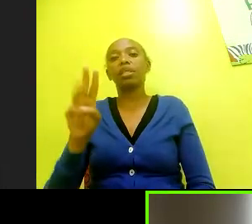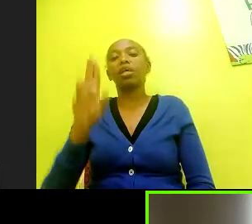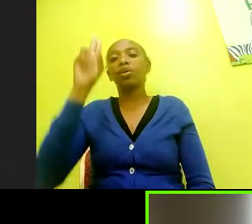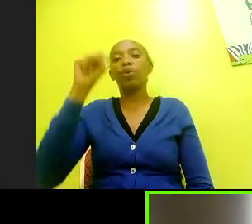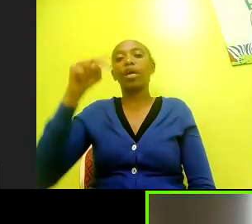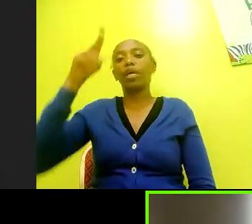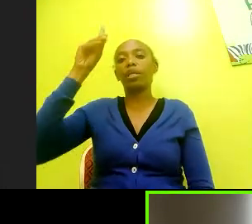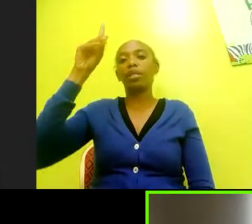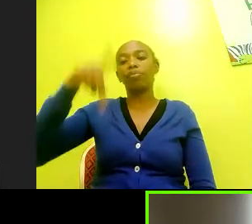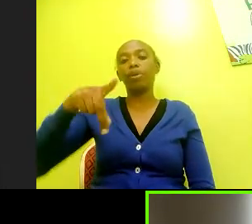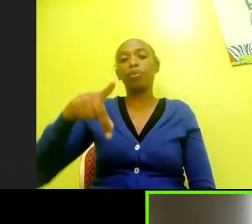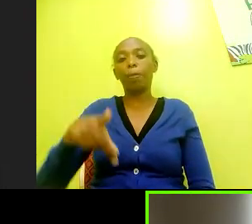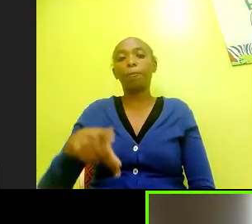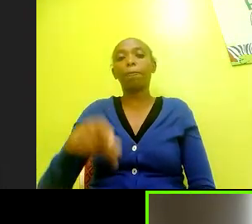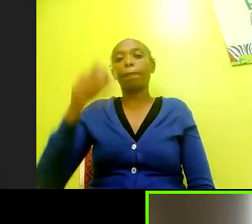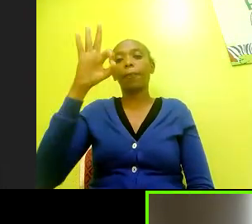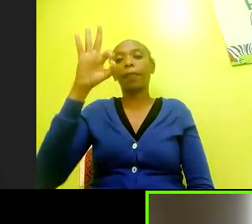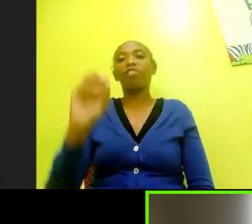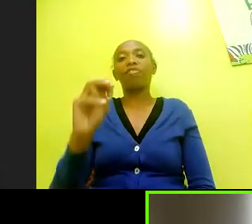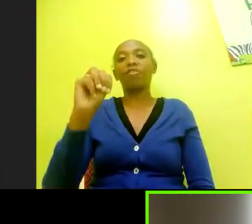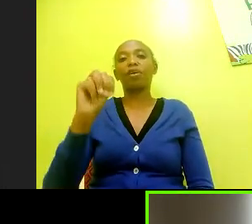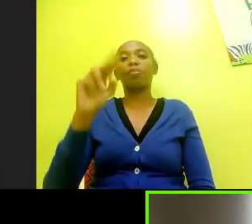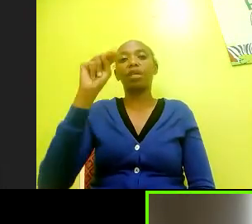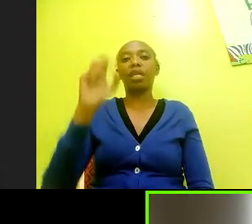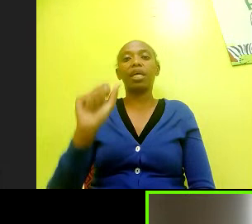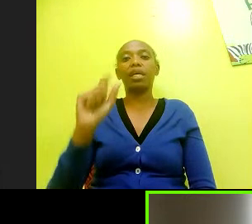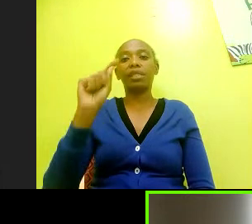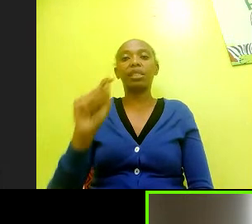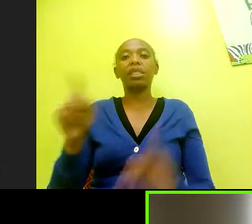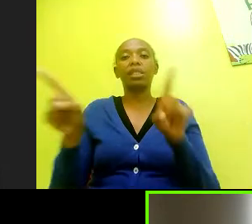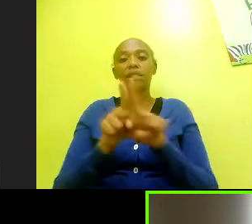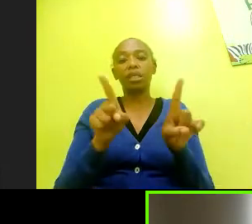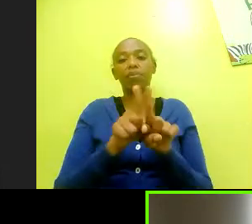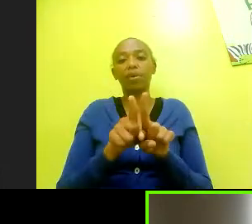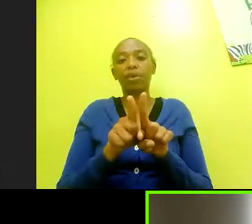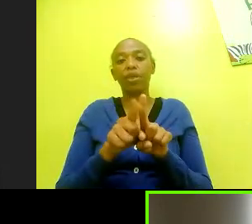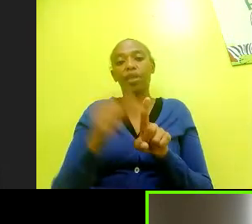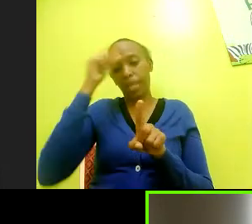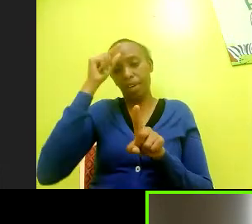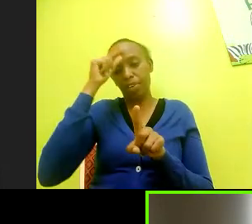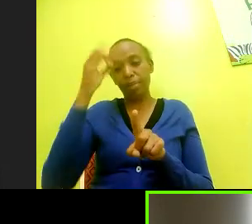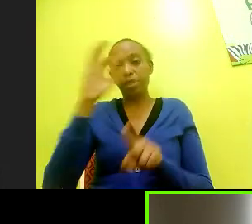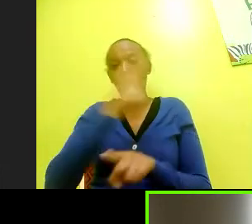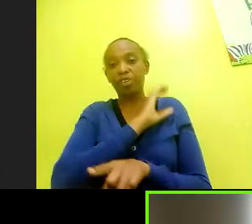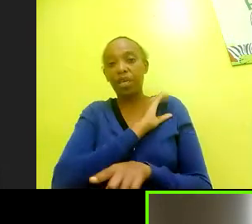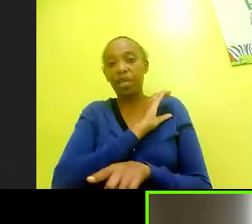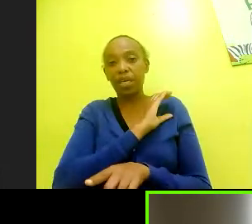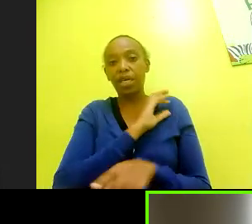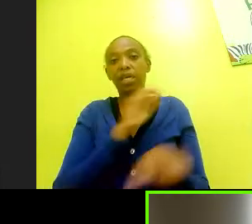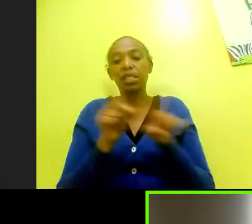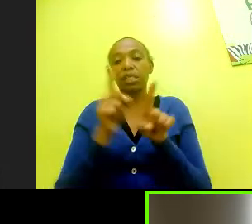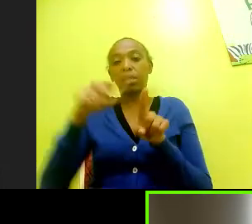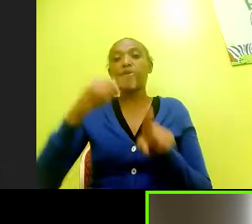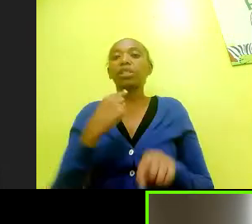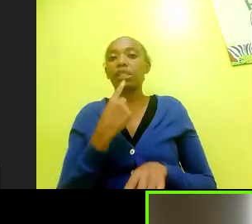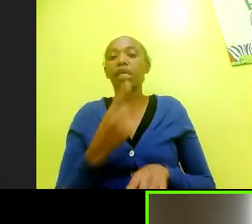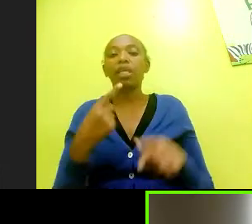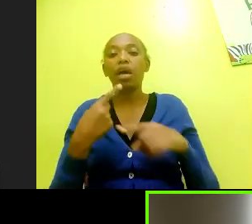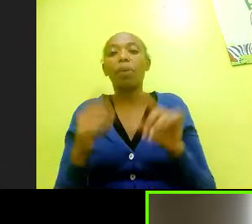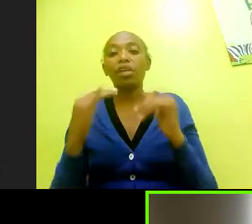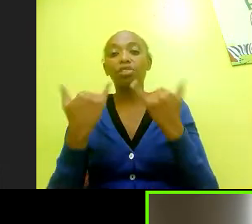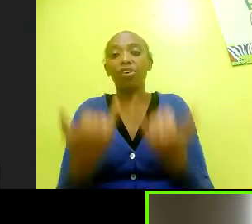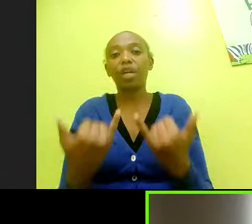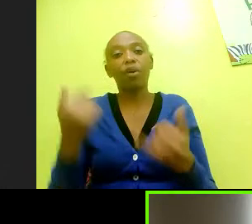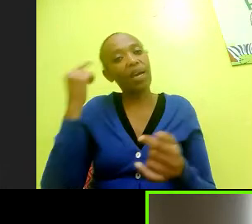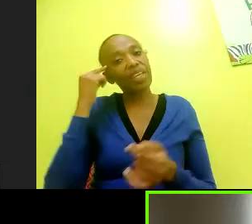One, Femnet, and also the government of Canada, as we said. But for now, I